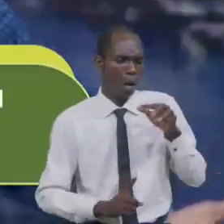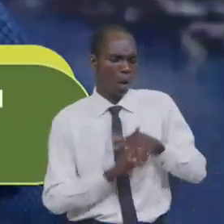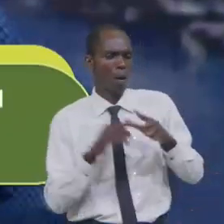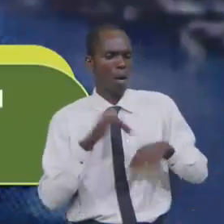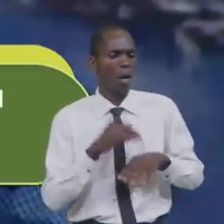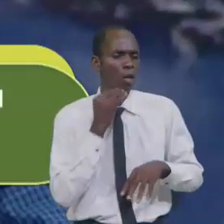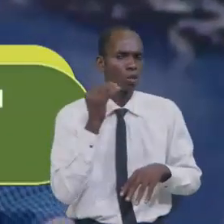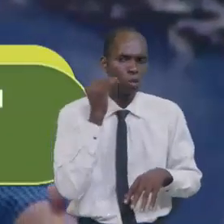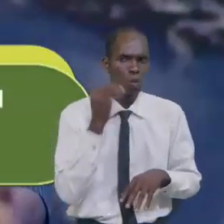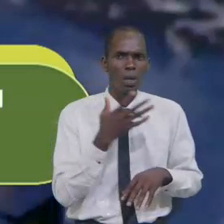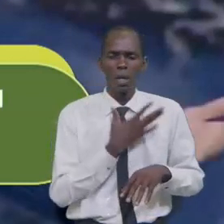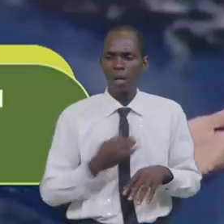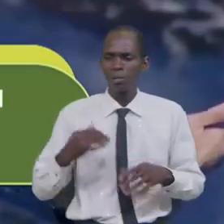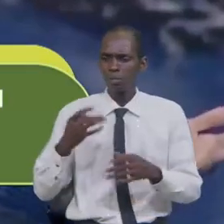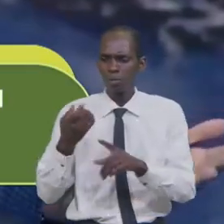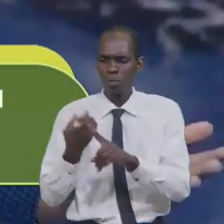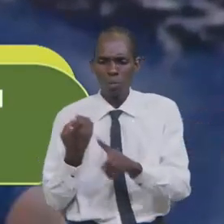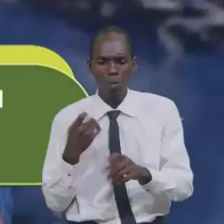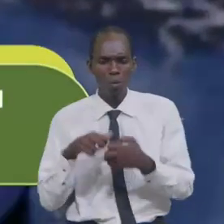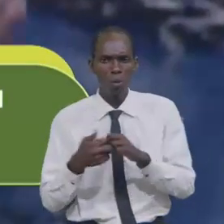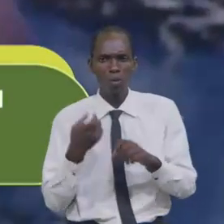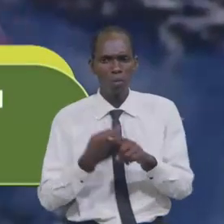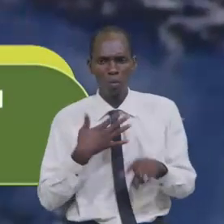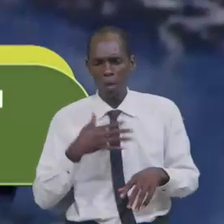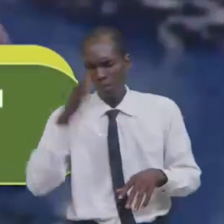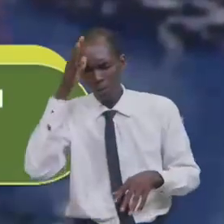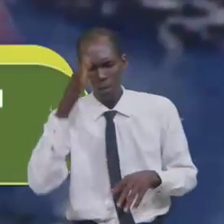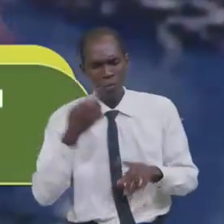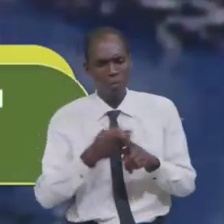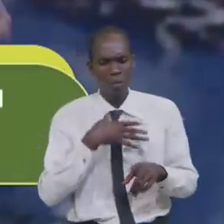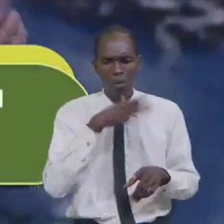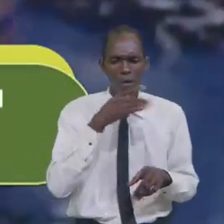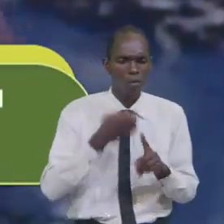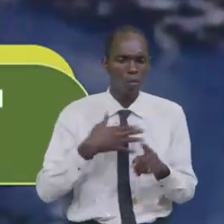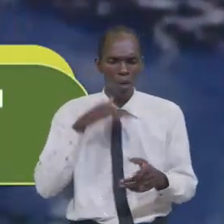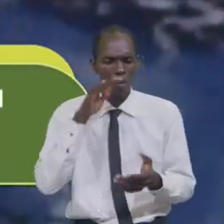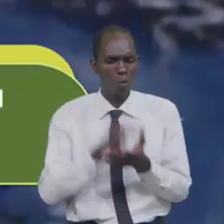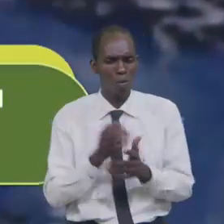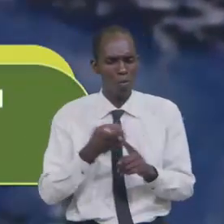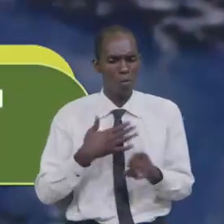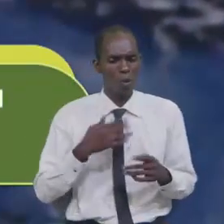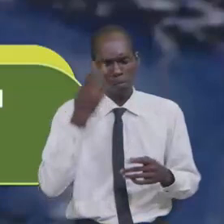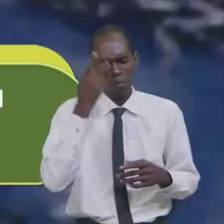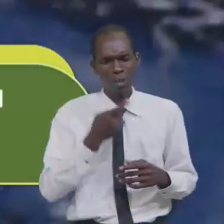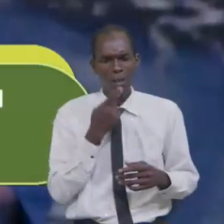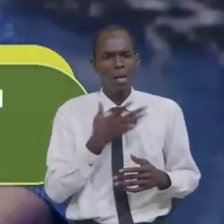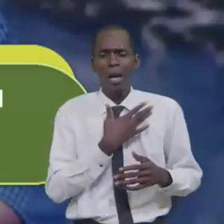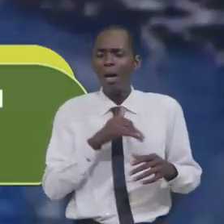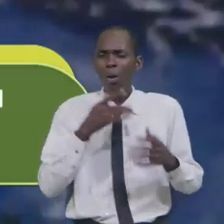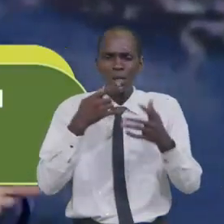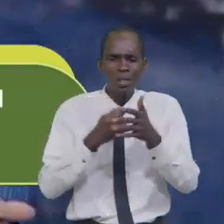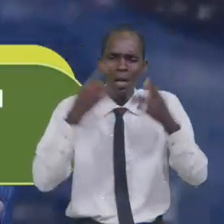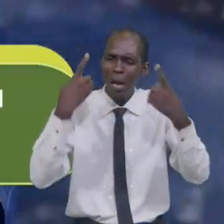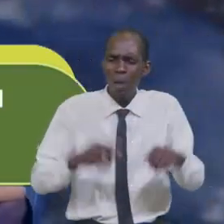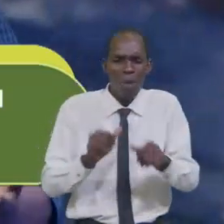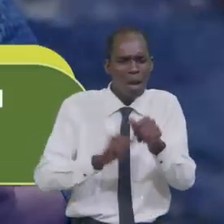wife, myself and my parents, we cannot see eye to eye. And it comes every time I'm going for an interview. And then